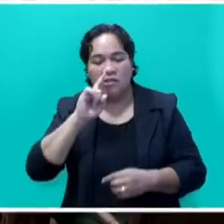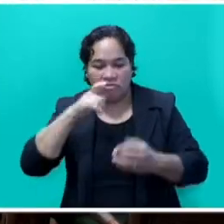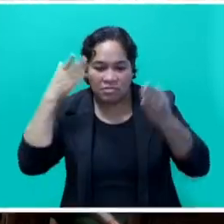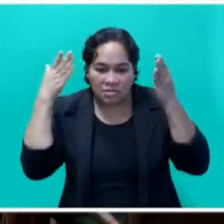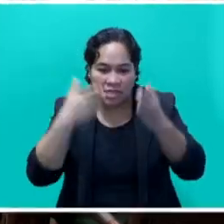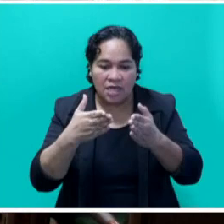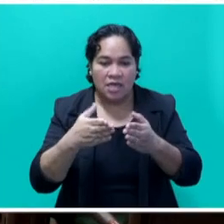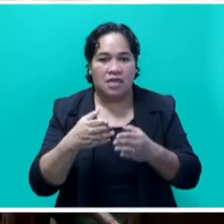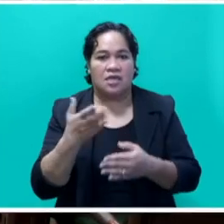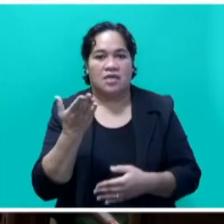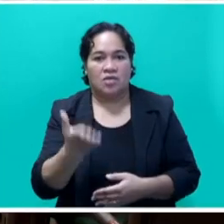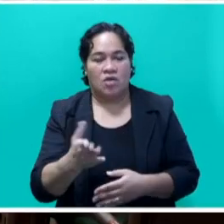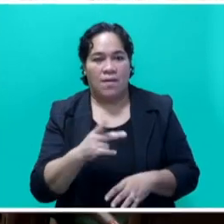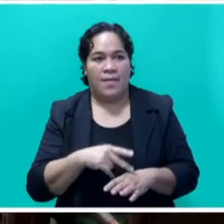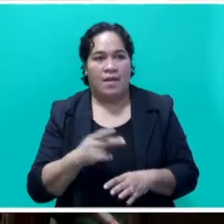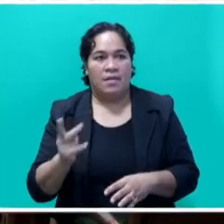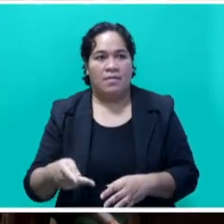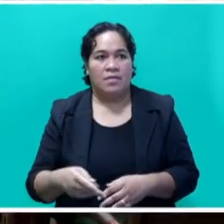you quoted